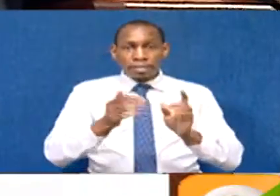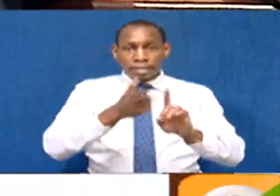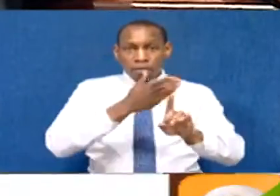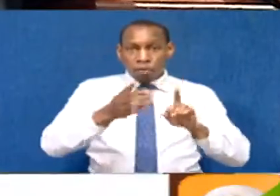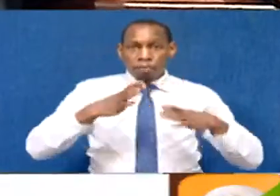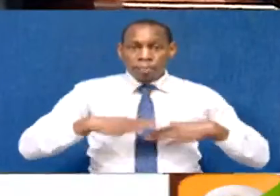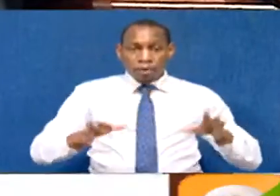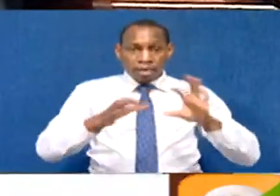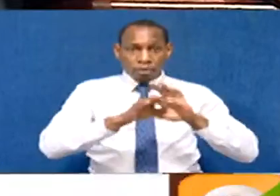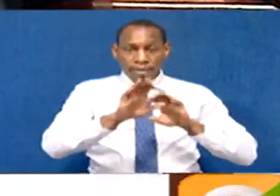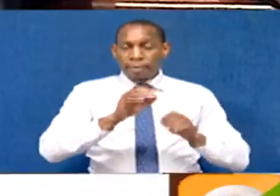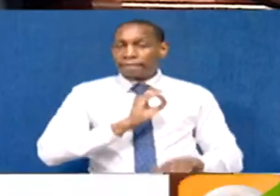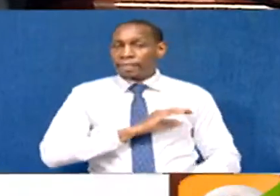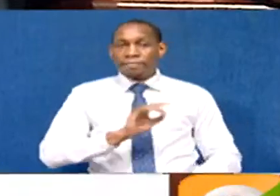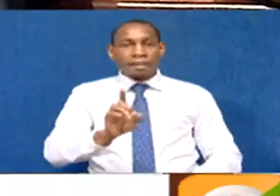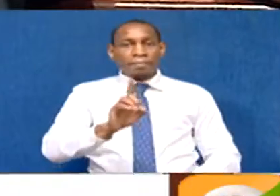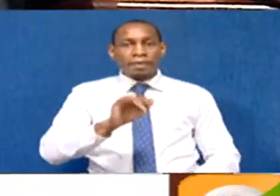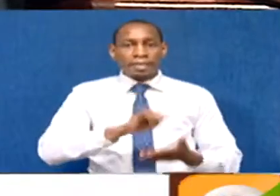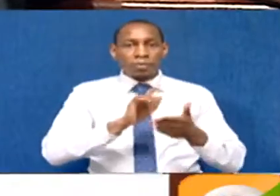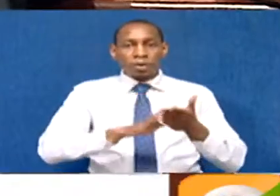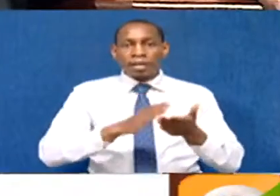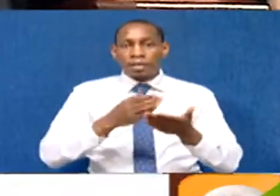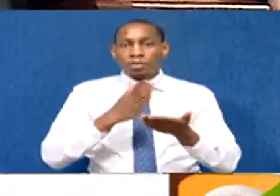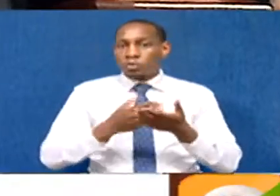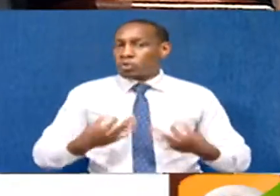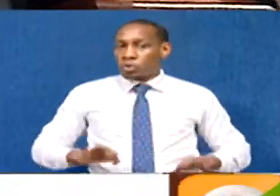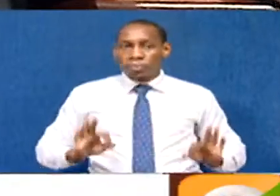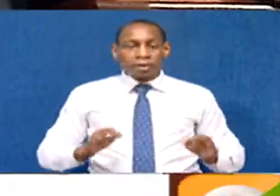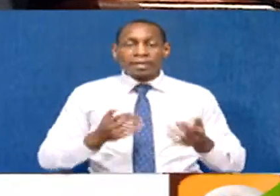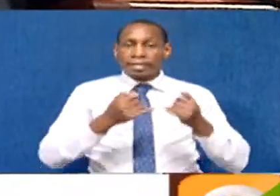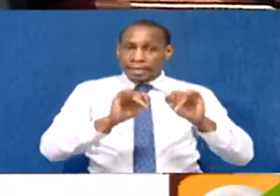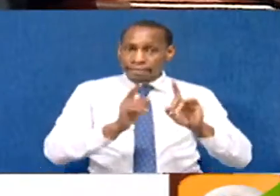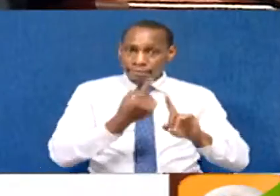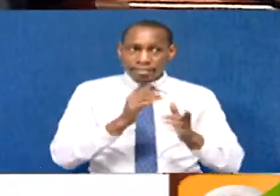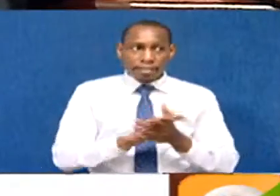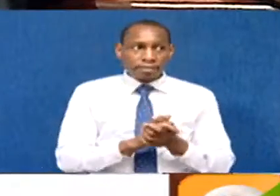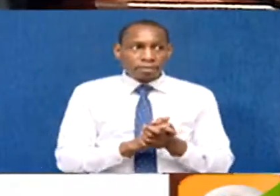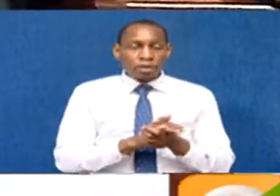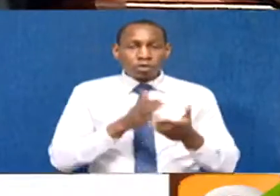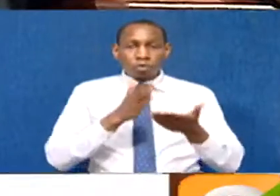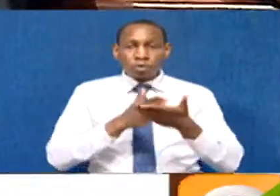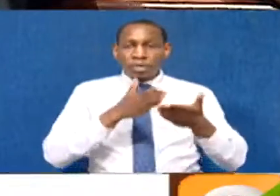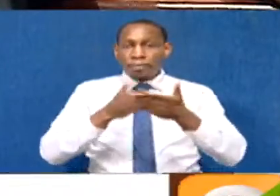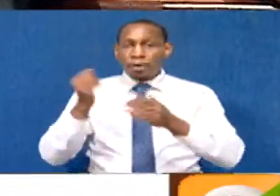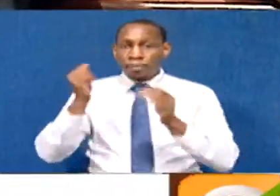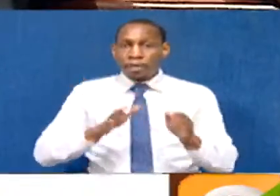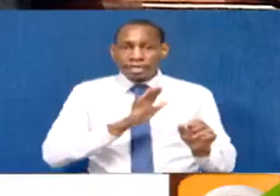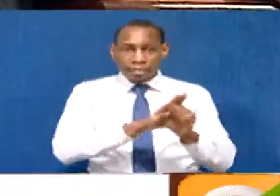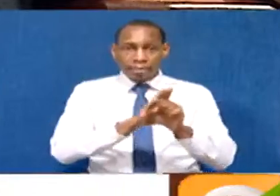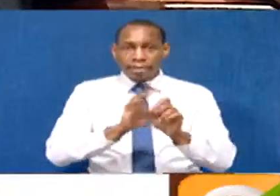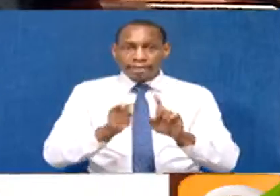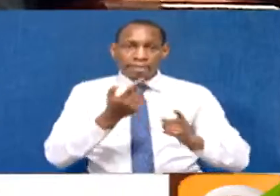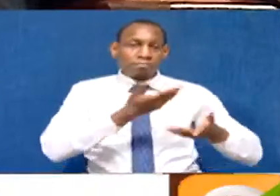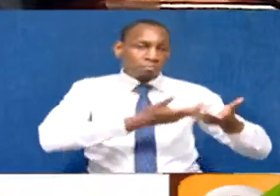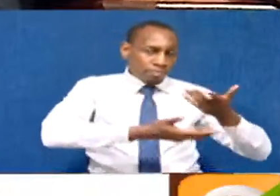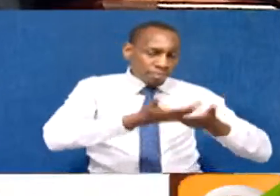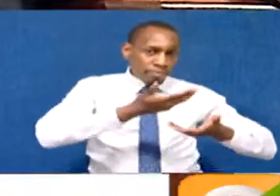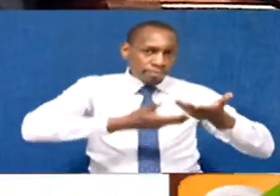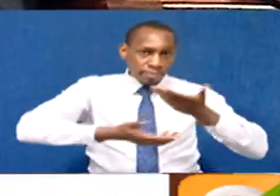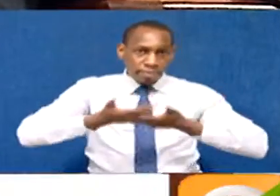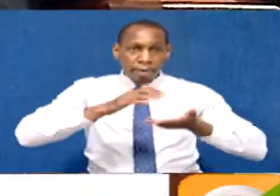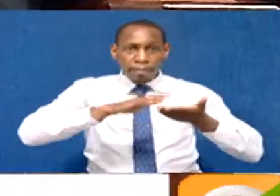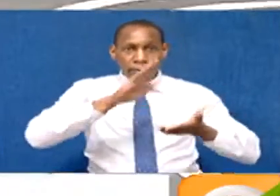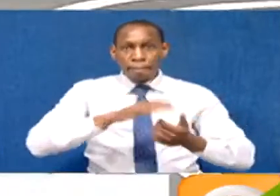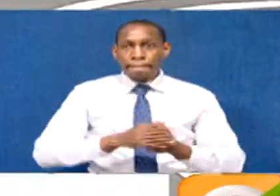come on board. So don't be afraid that I don't have the money to join, because that's what's putting off many politicians. Yeah.